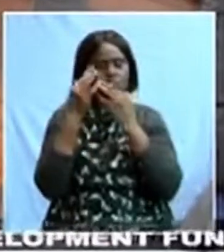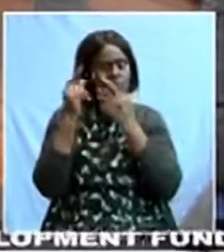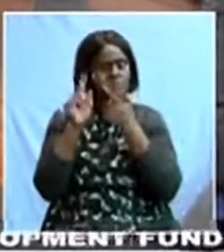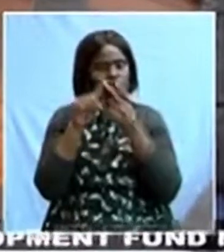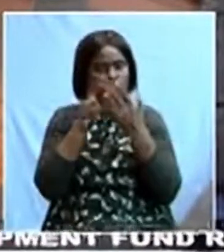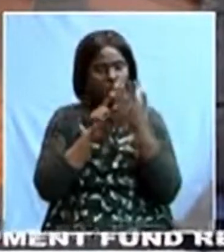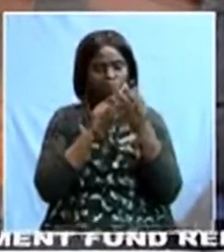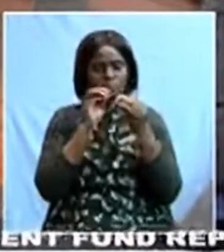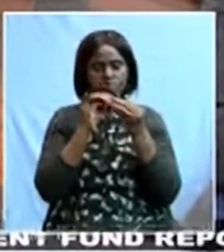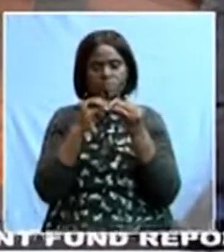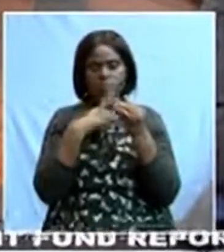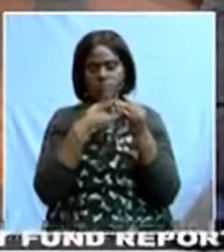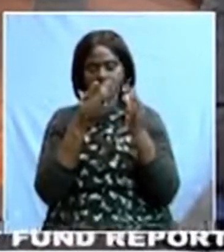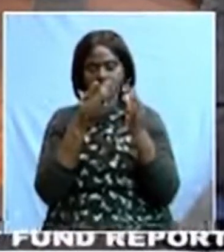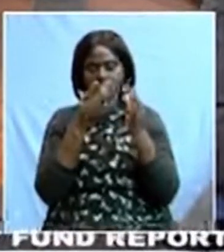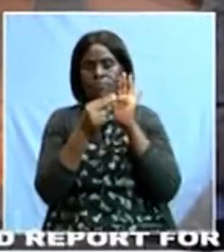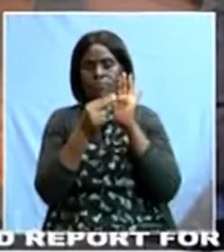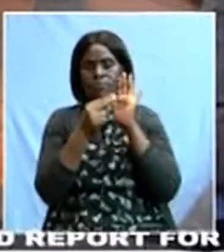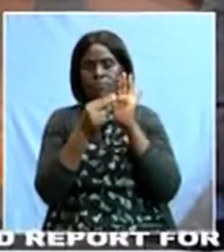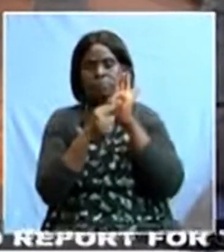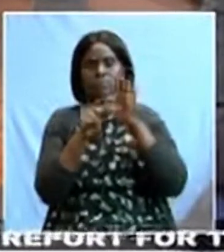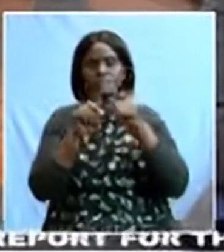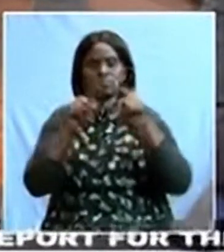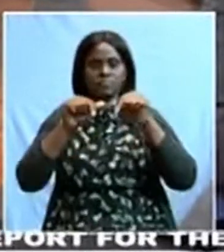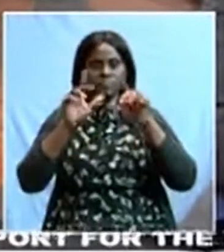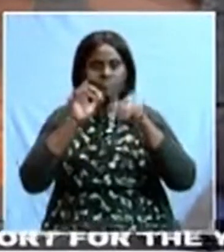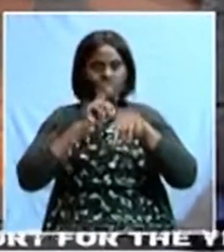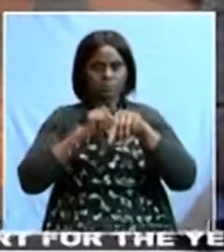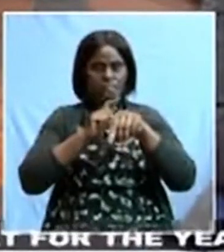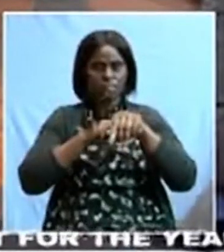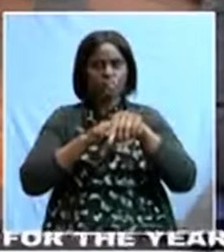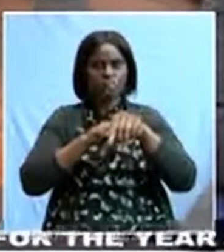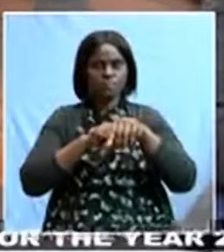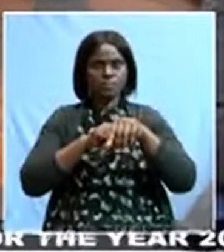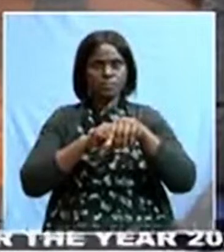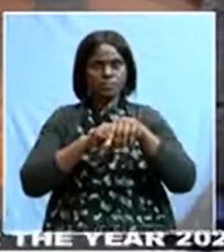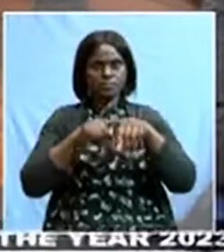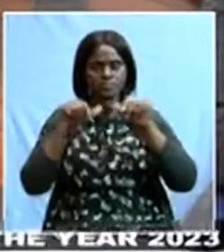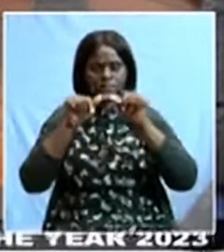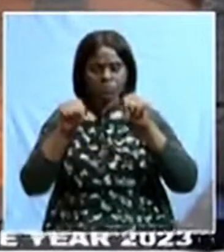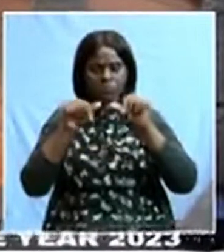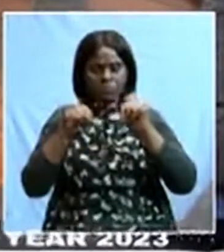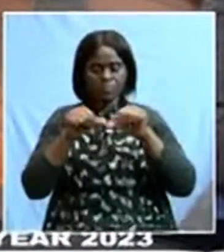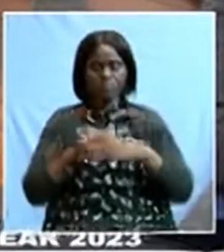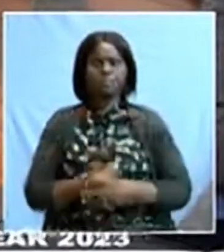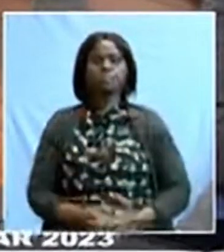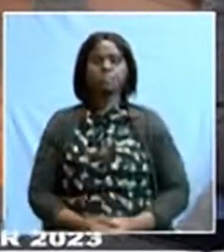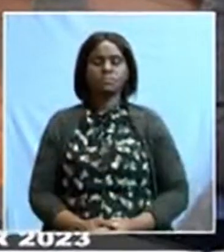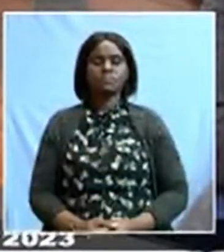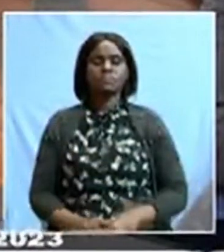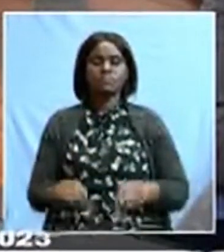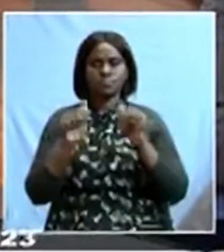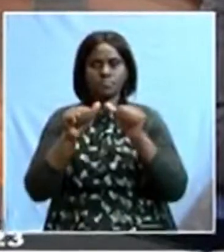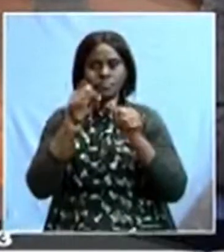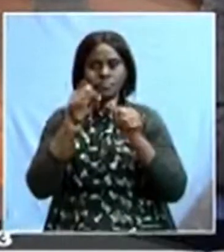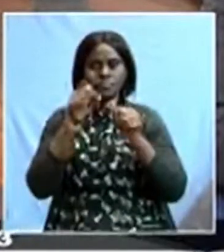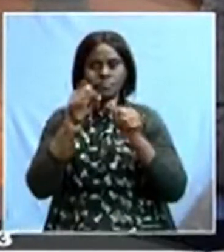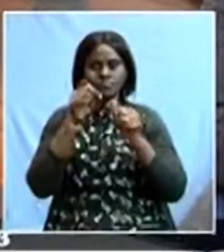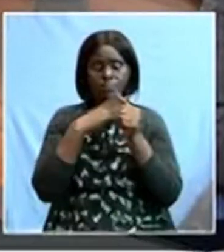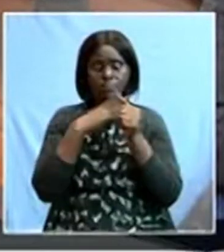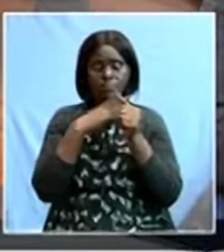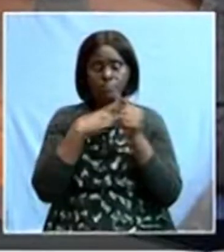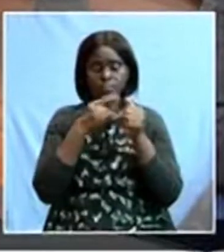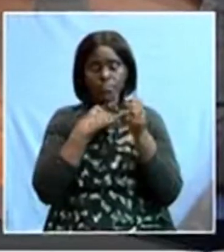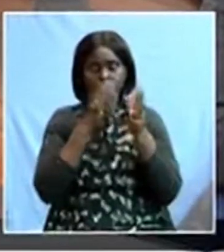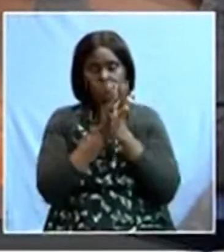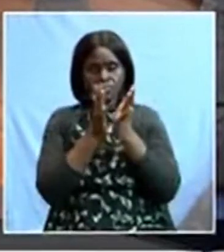that the white books were not availed to the auditors during the audit. During audit, due to that, the white